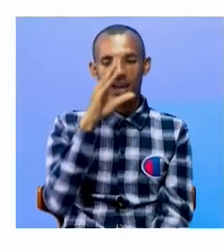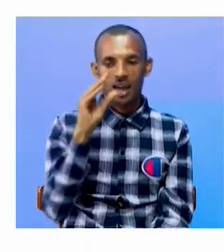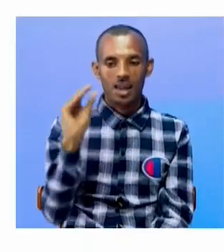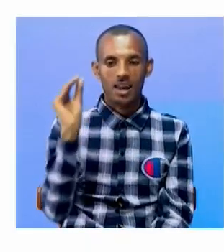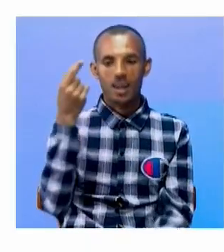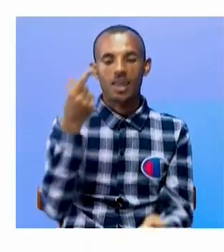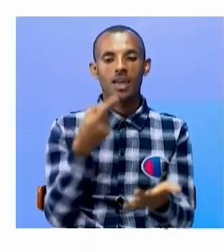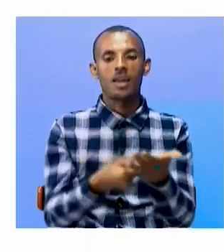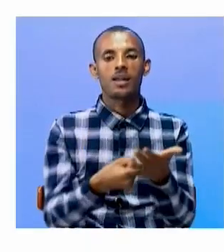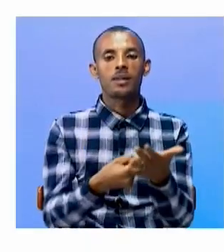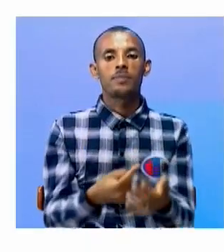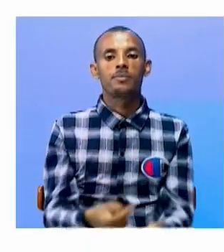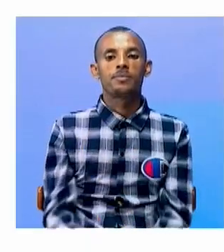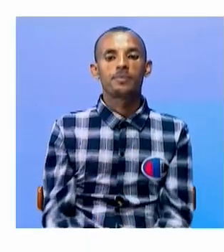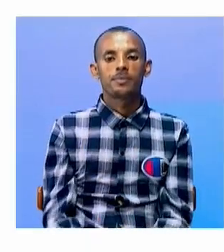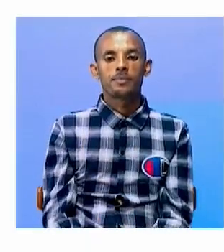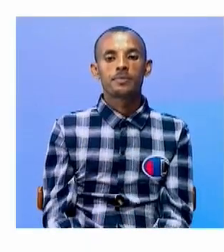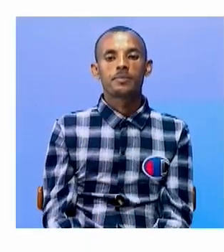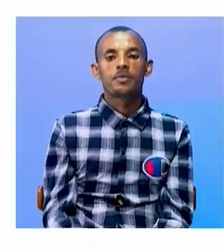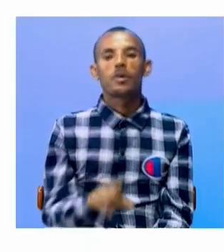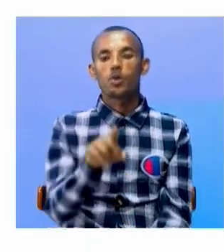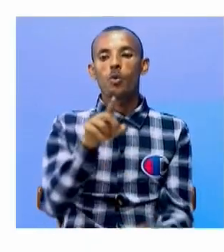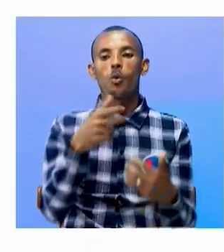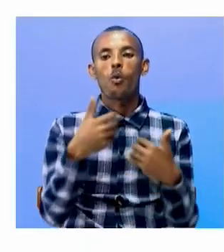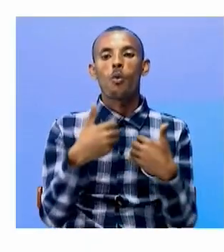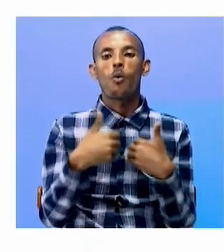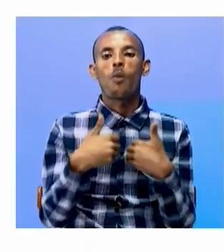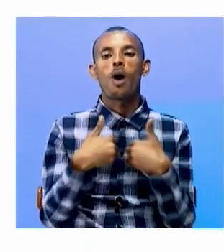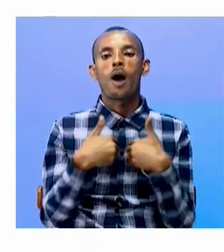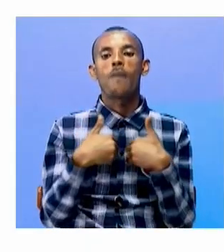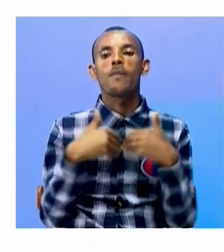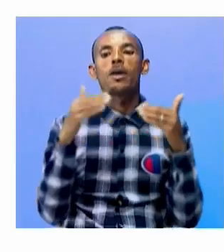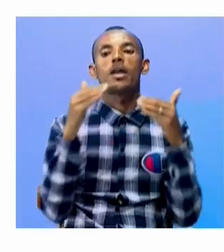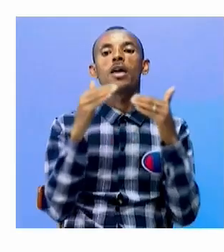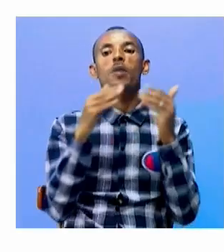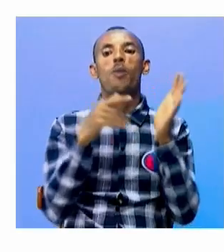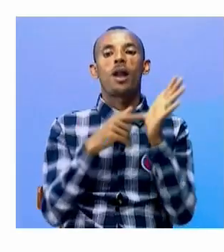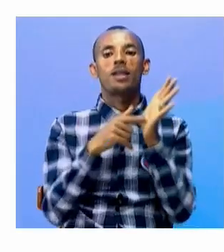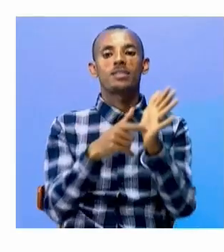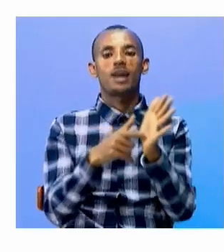here, you have equal sign.